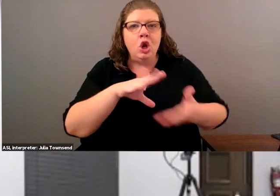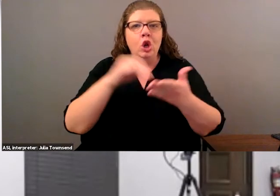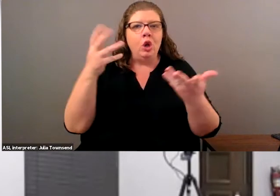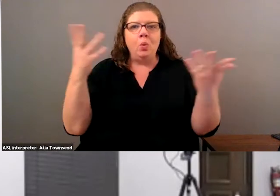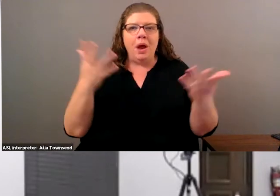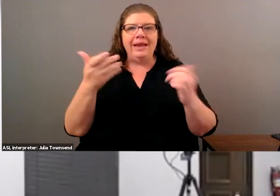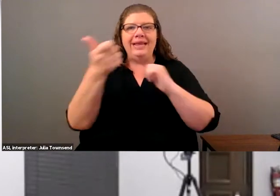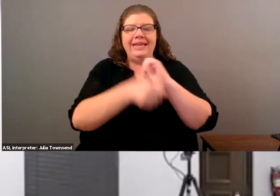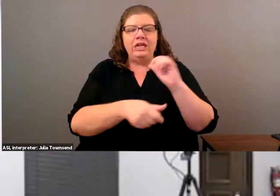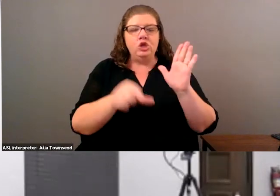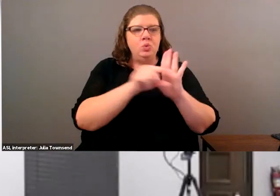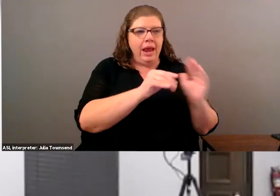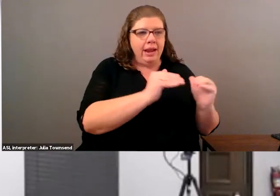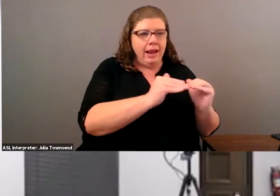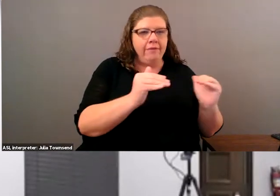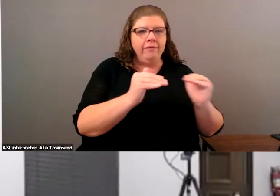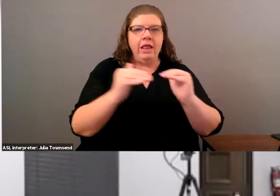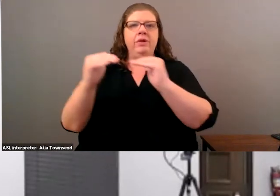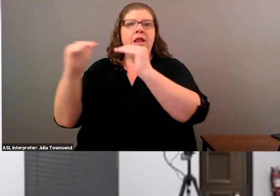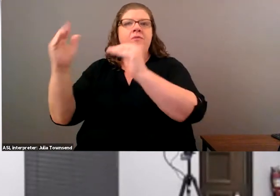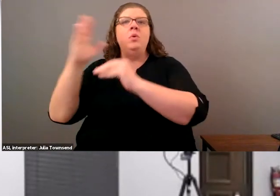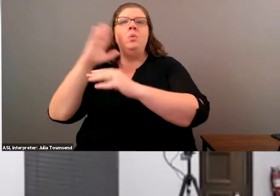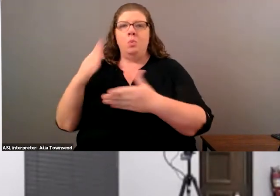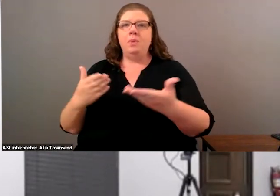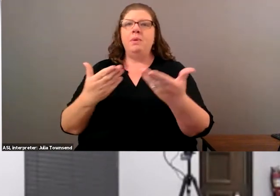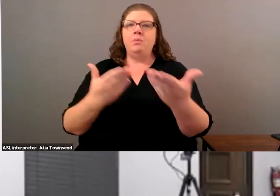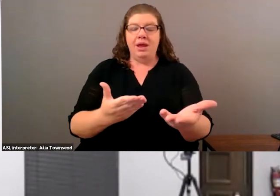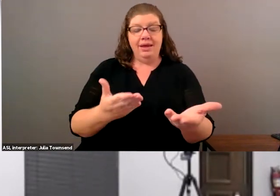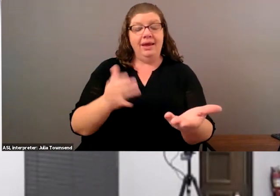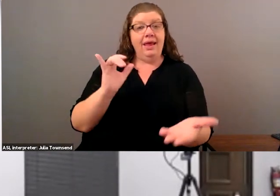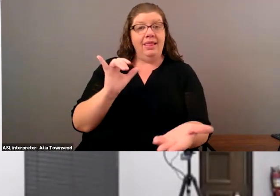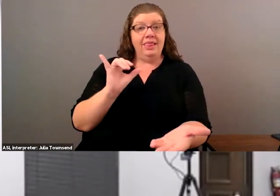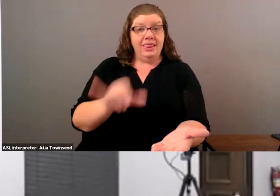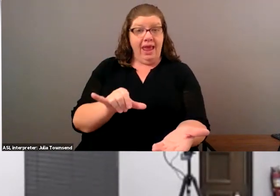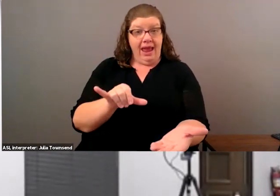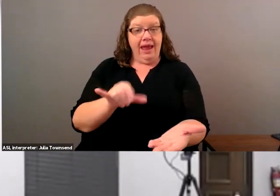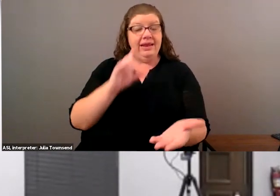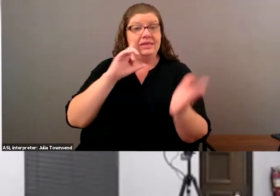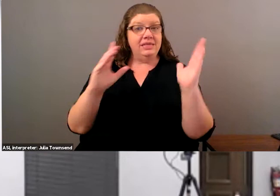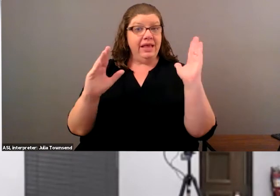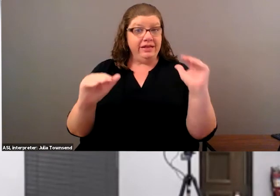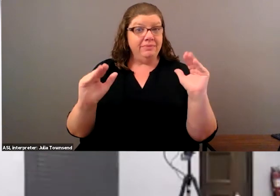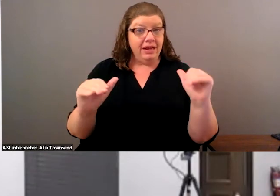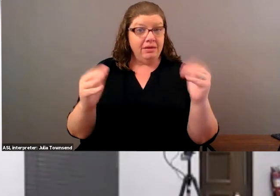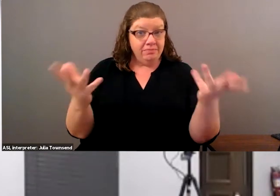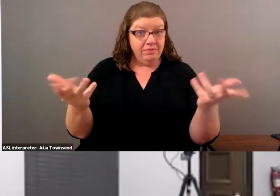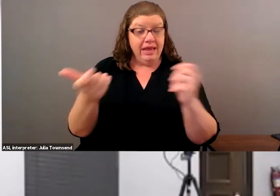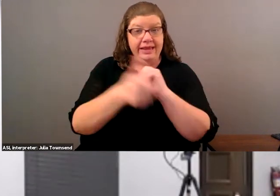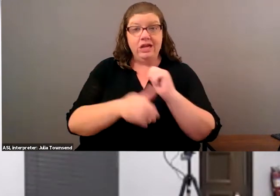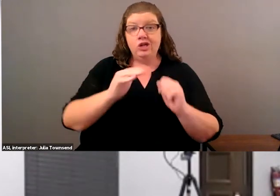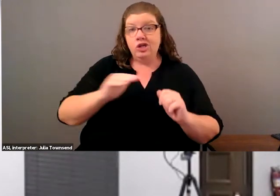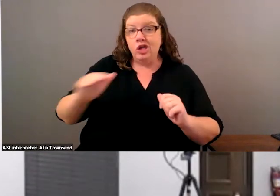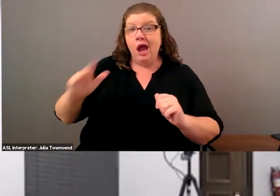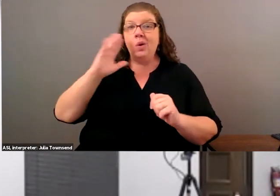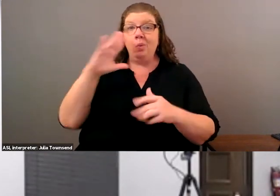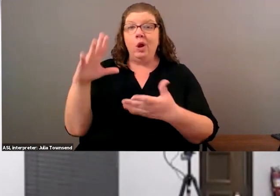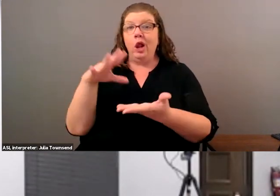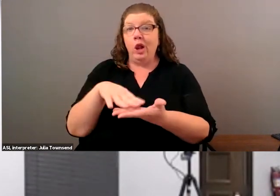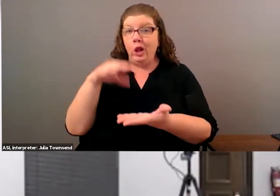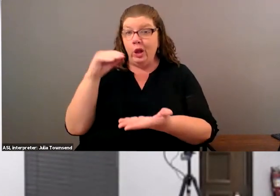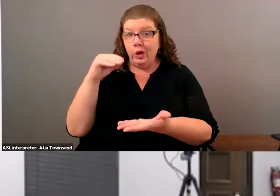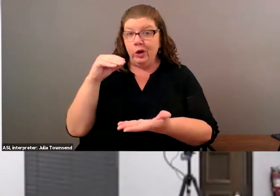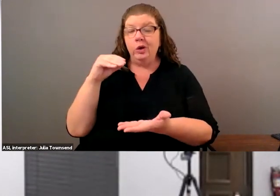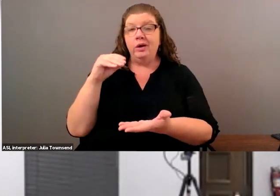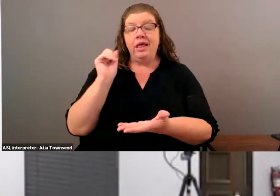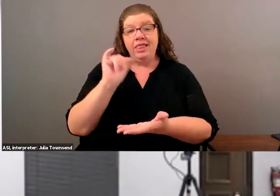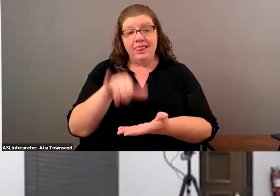each grade level and so on. And that is the expectation, that every child will learn that content by the